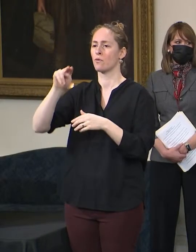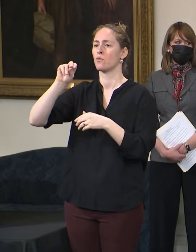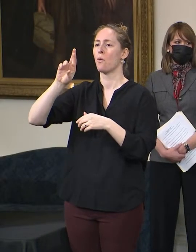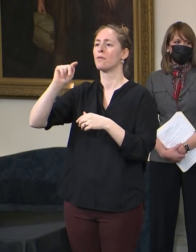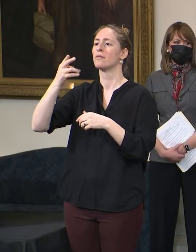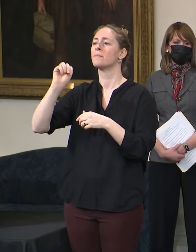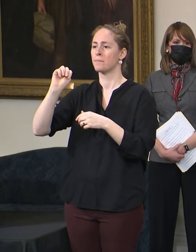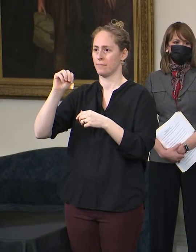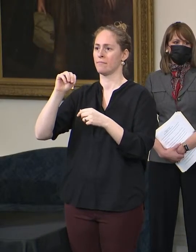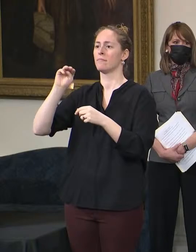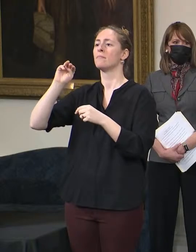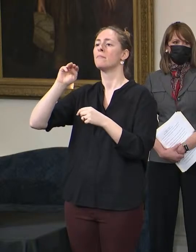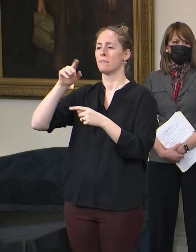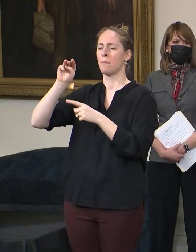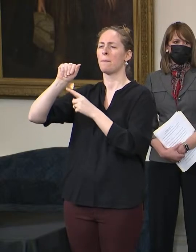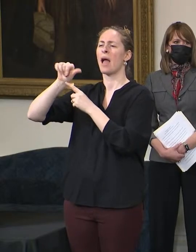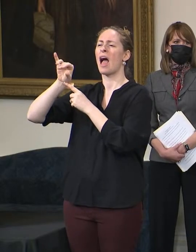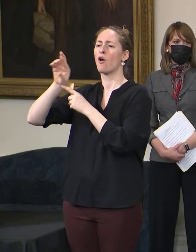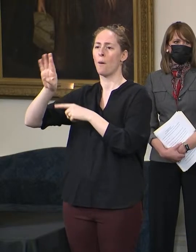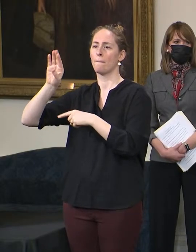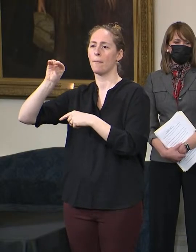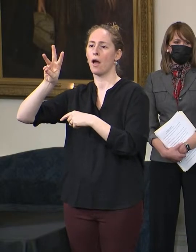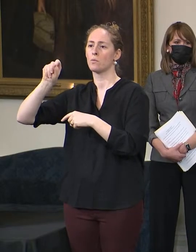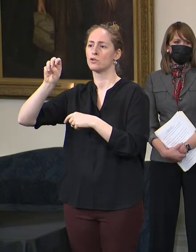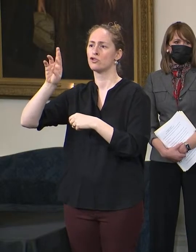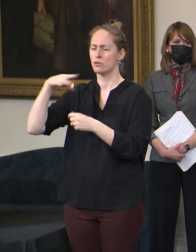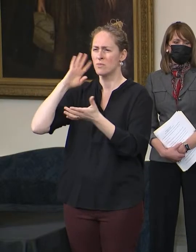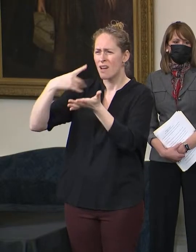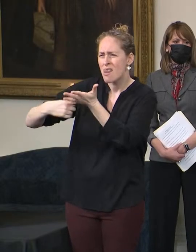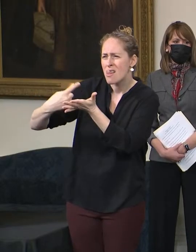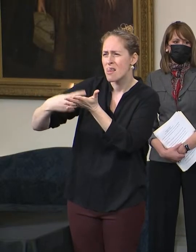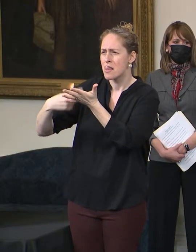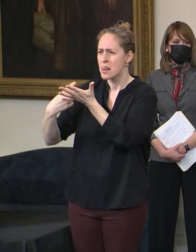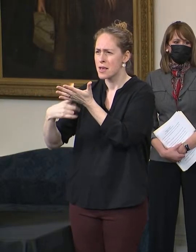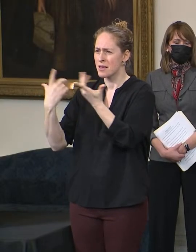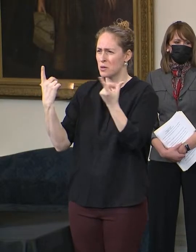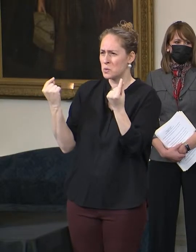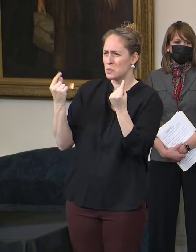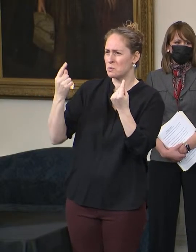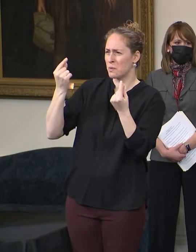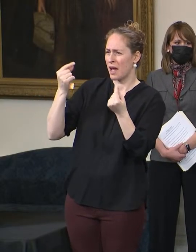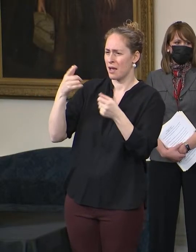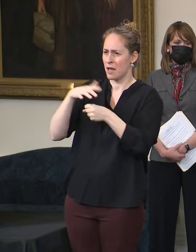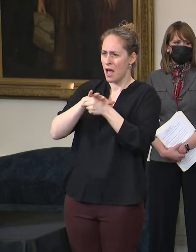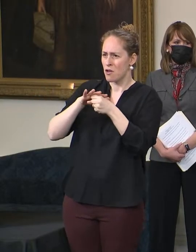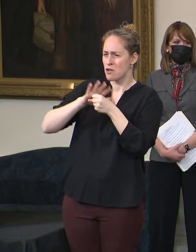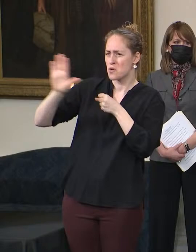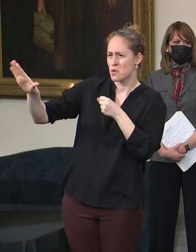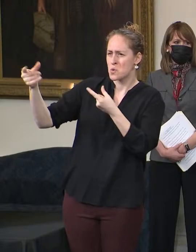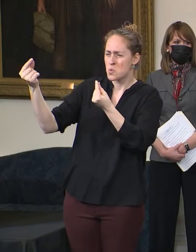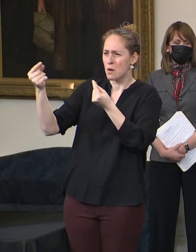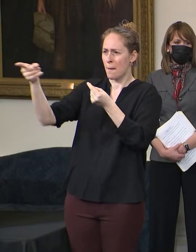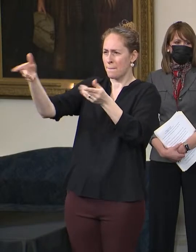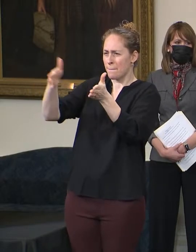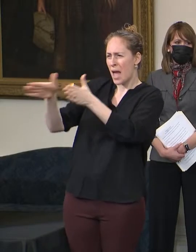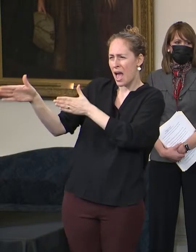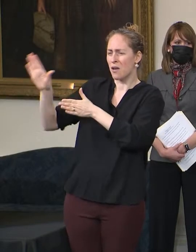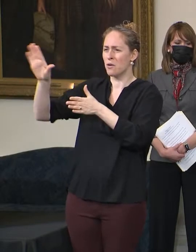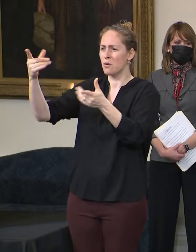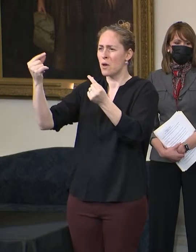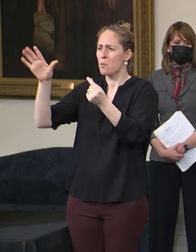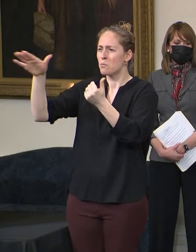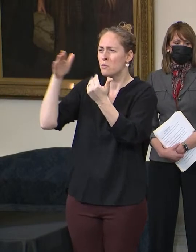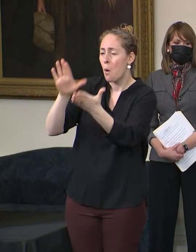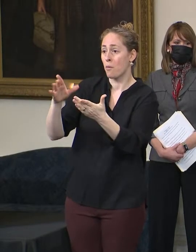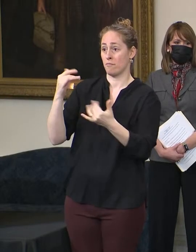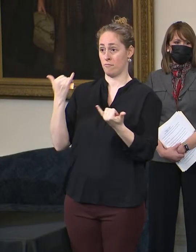regional approaches to the pandemic. And, as we've done for 9 months now, we will continue